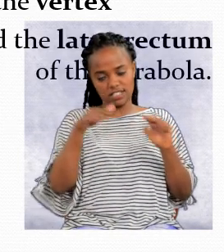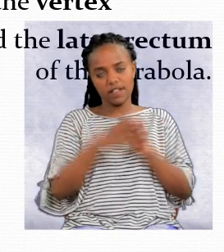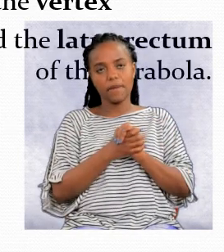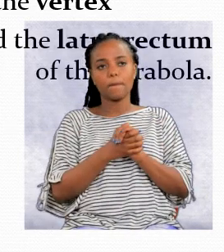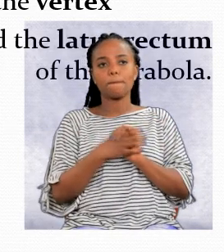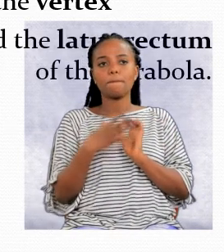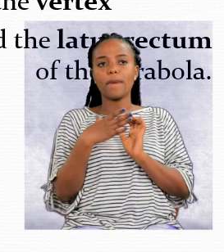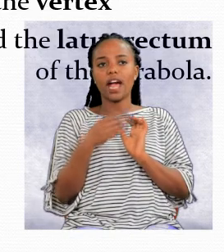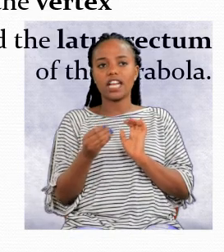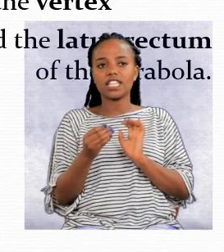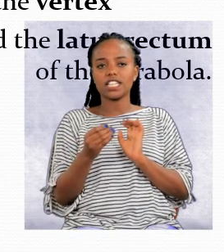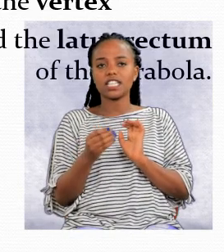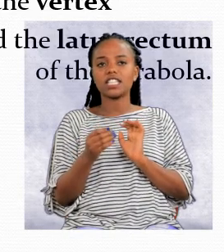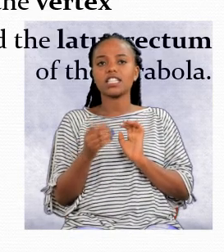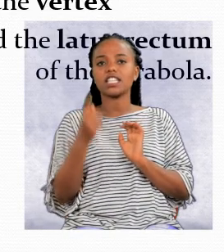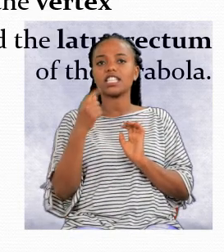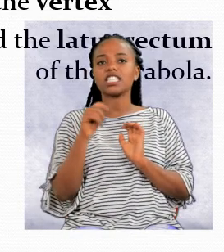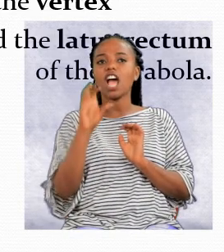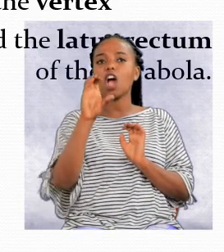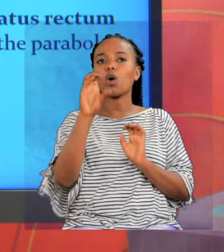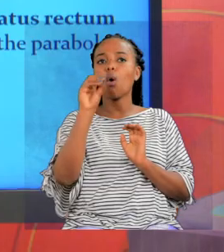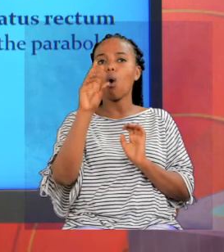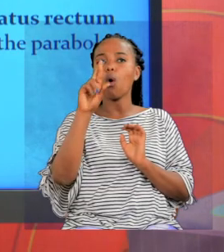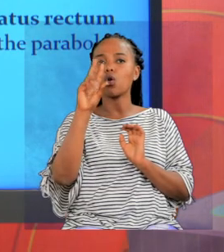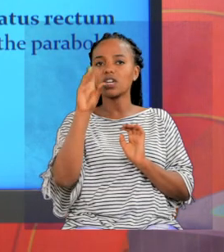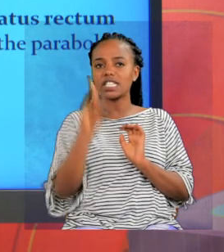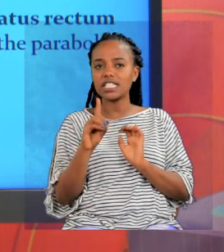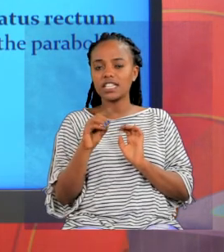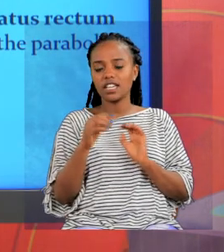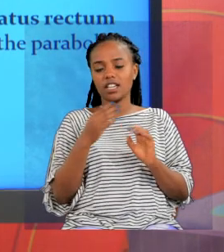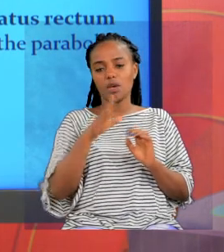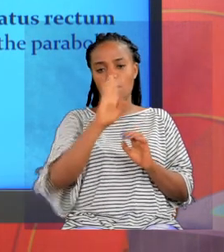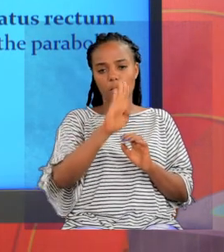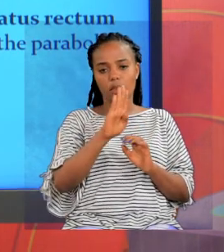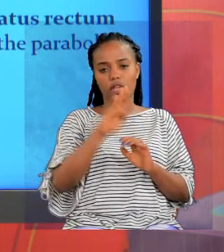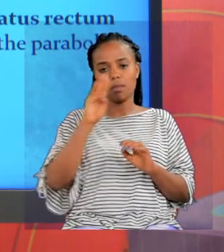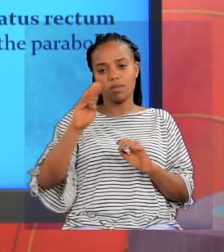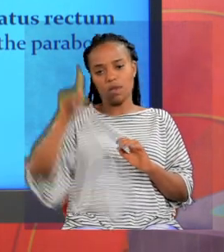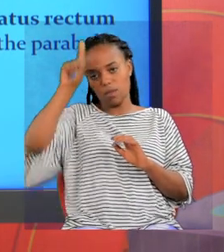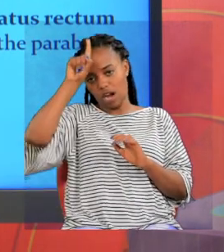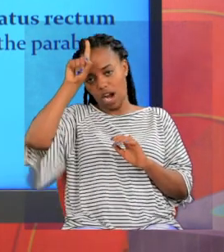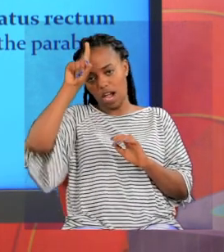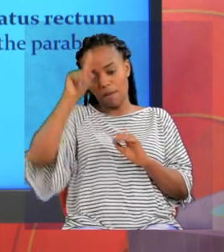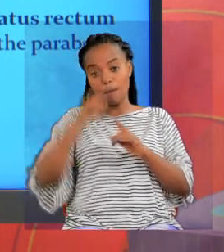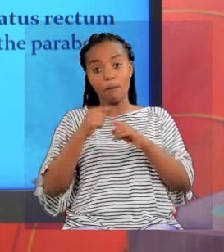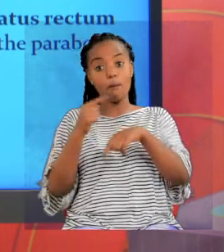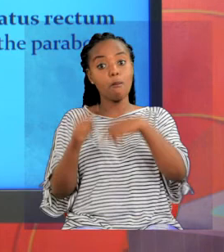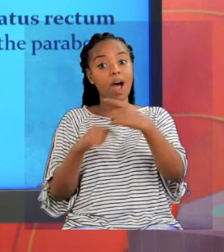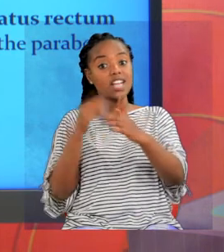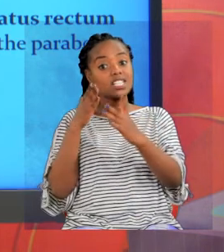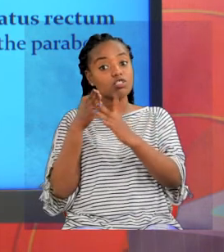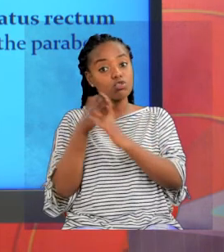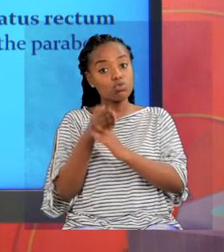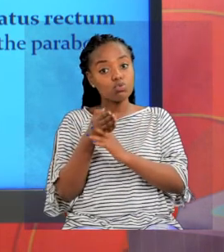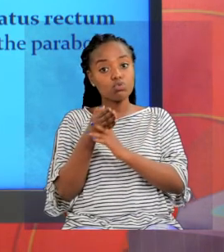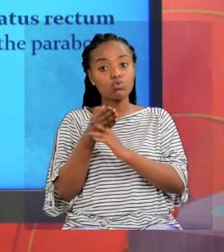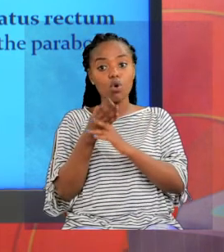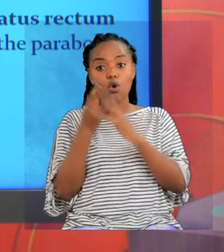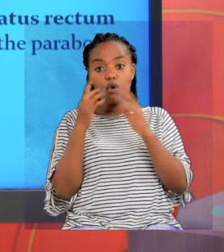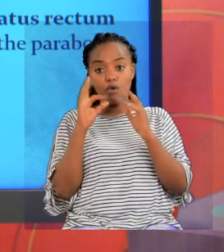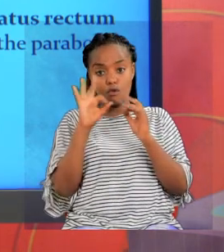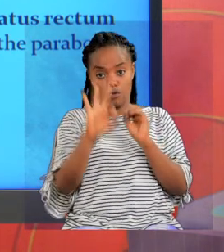And the chord B prime which passes through the focus